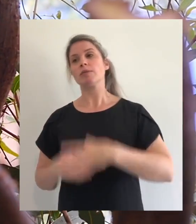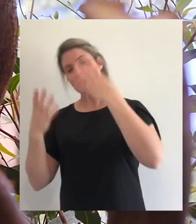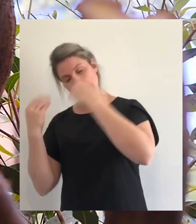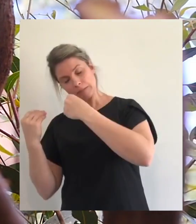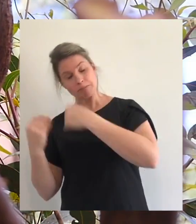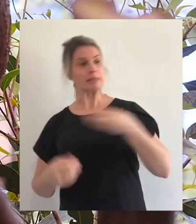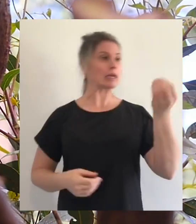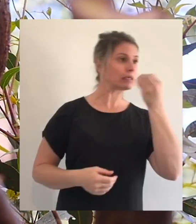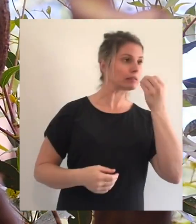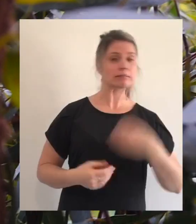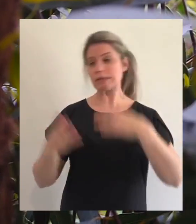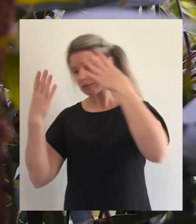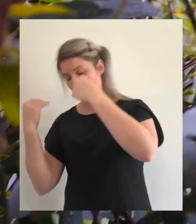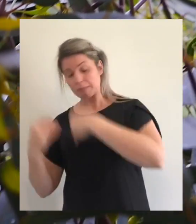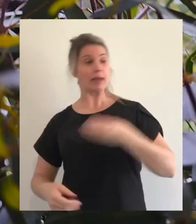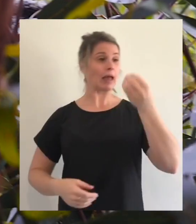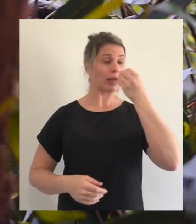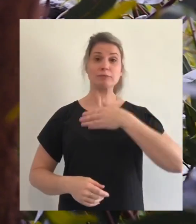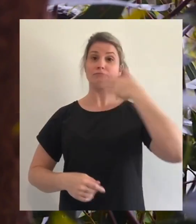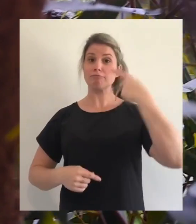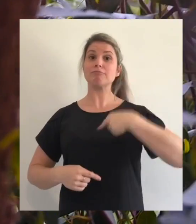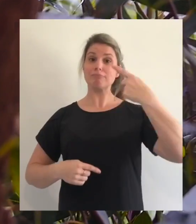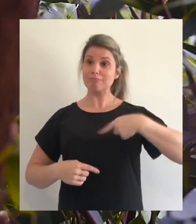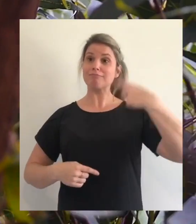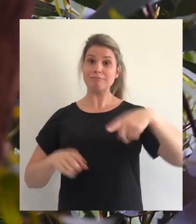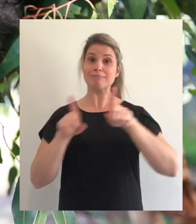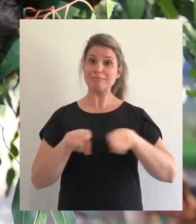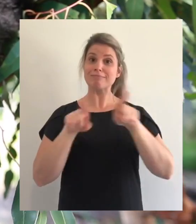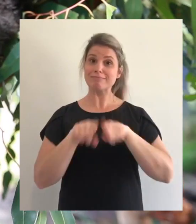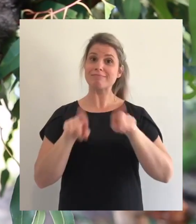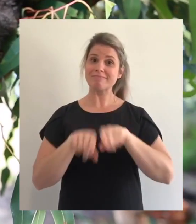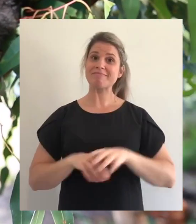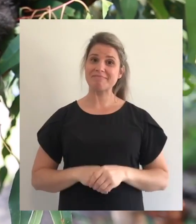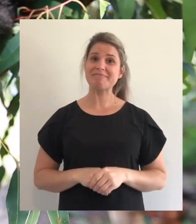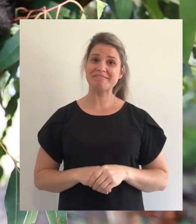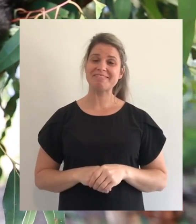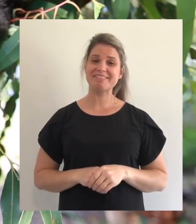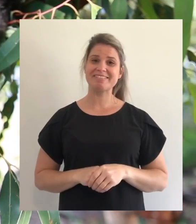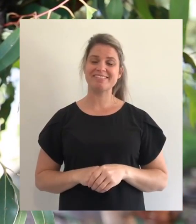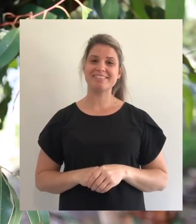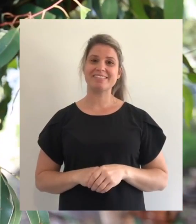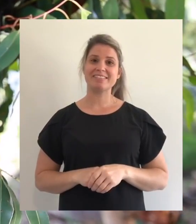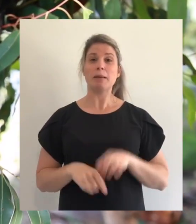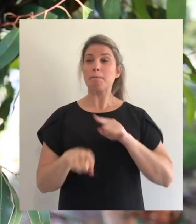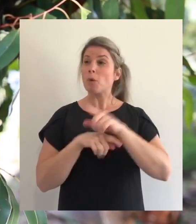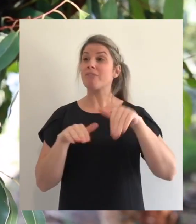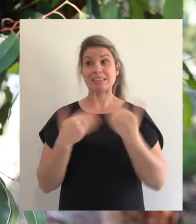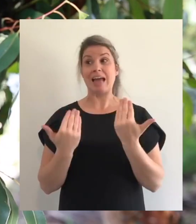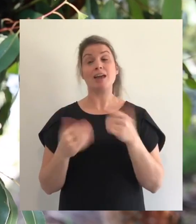Wake up to eat, go back to sleep, wake up to eat, go back to sleep. So it's not unusual to see our koalas sleeping for most of the